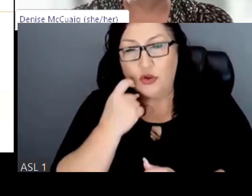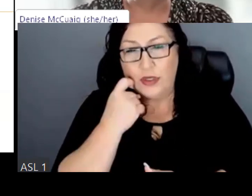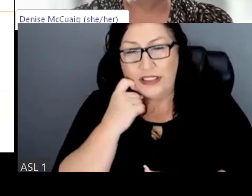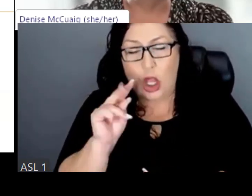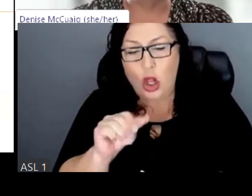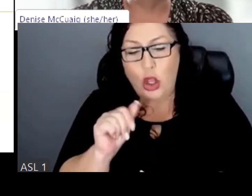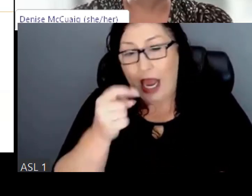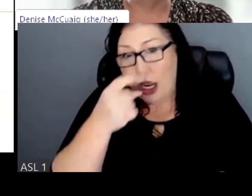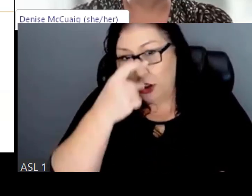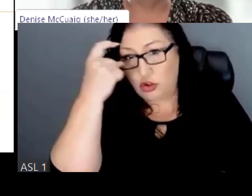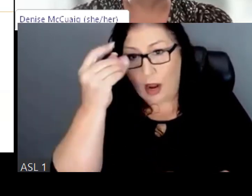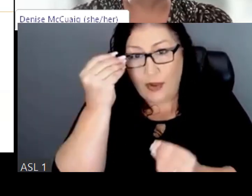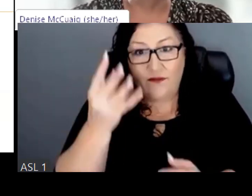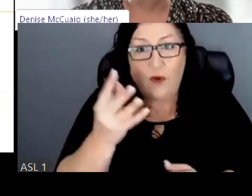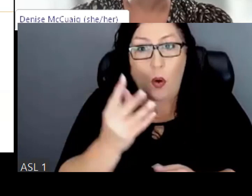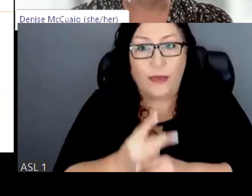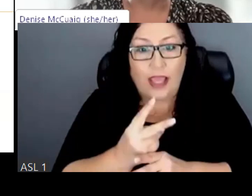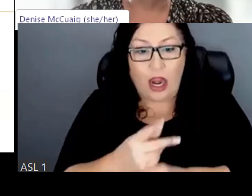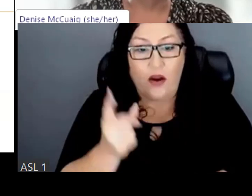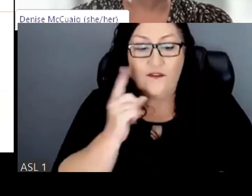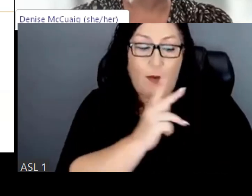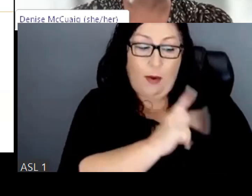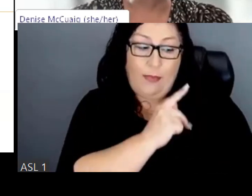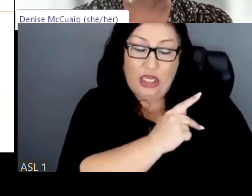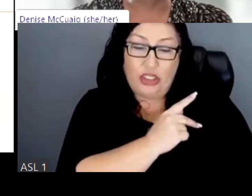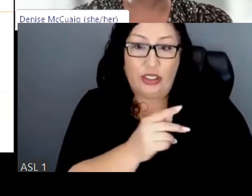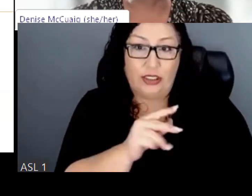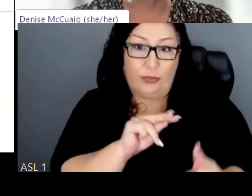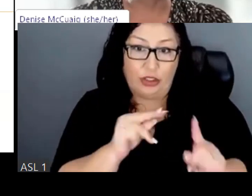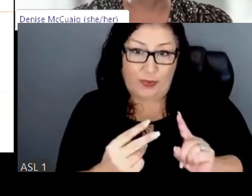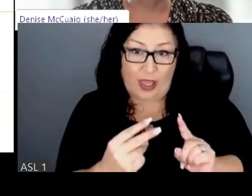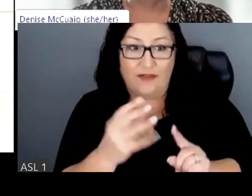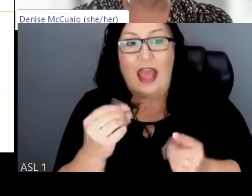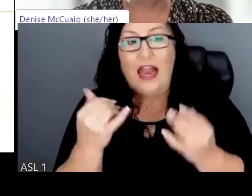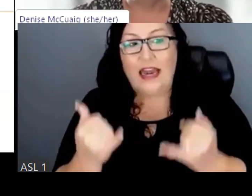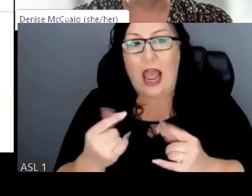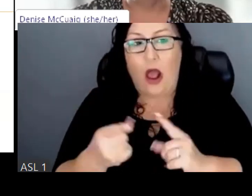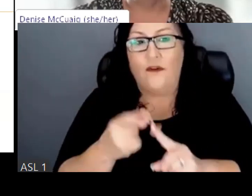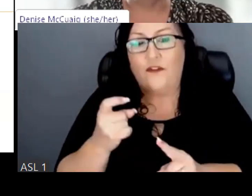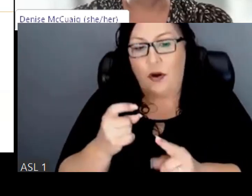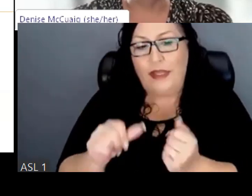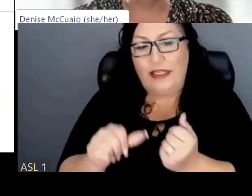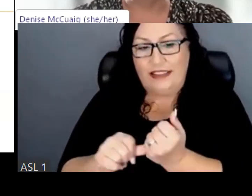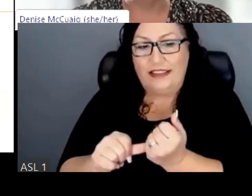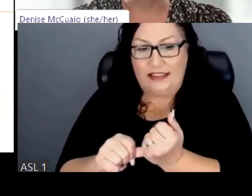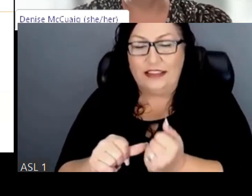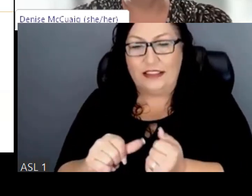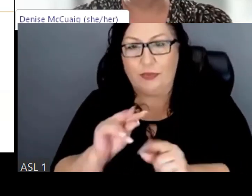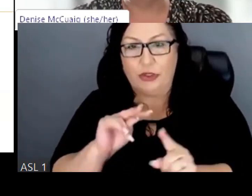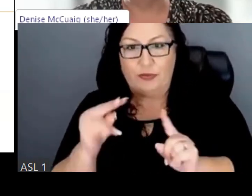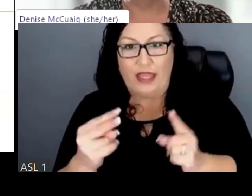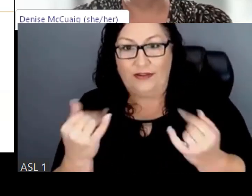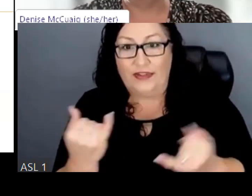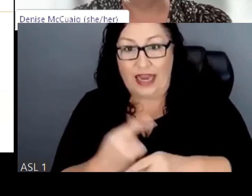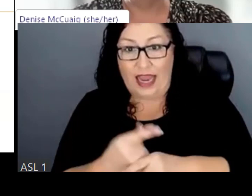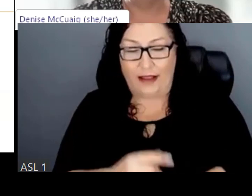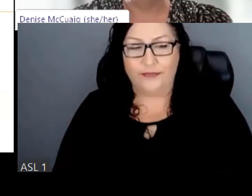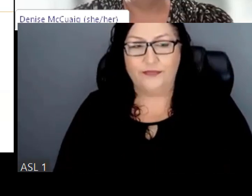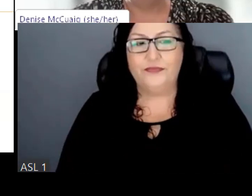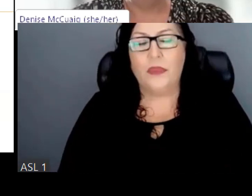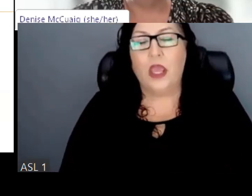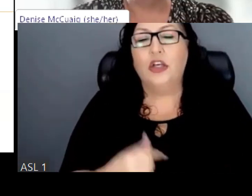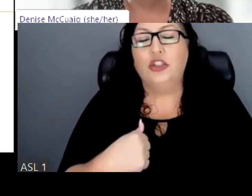recently looking at trauma-informed care, first from a patient perspective, and now from a systems perspective